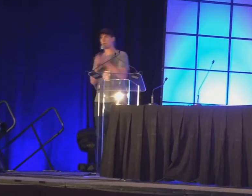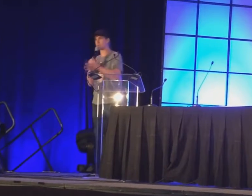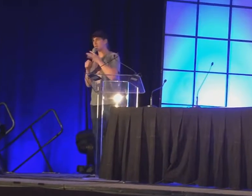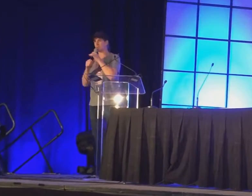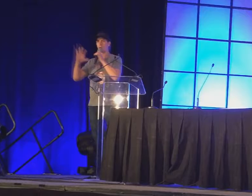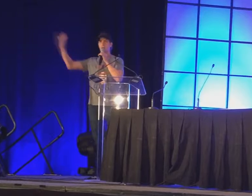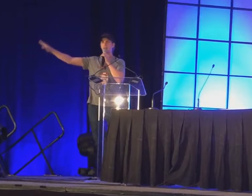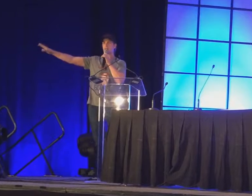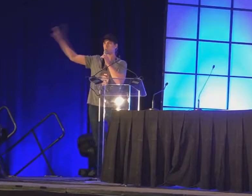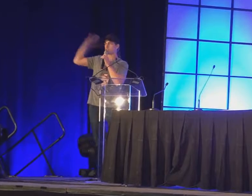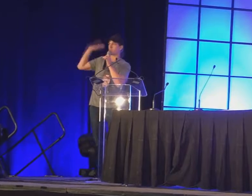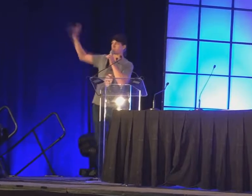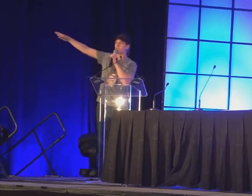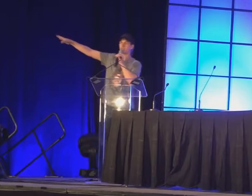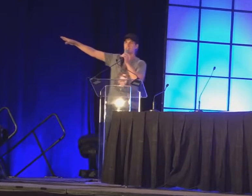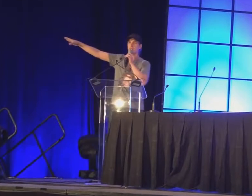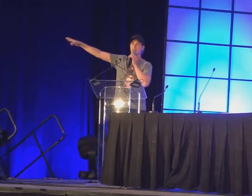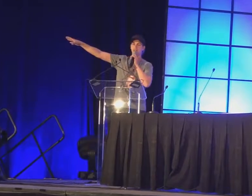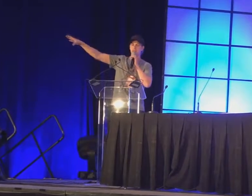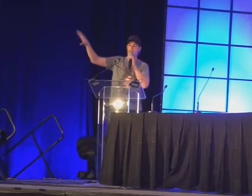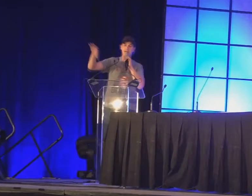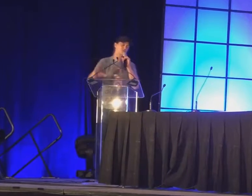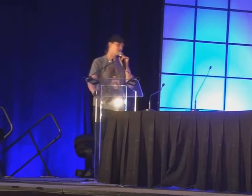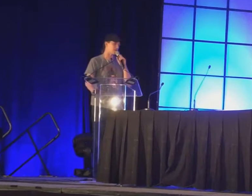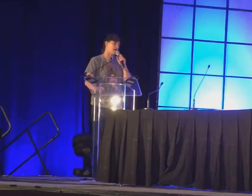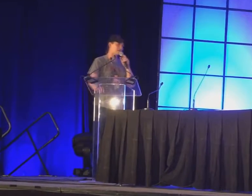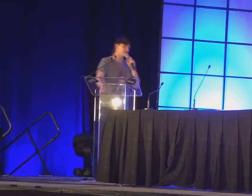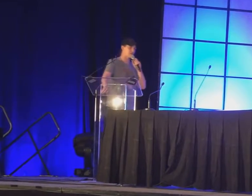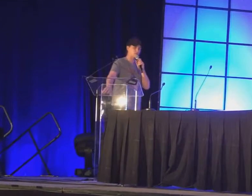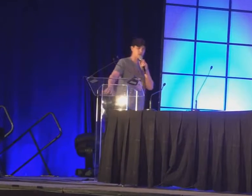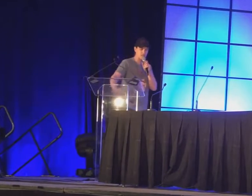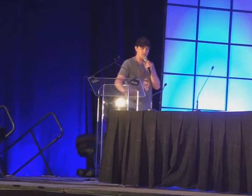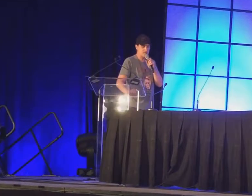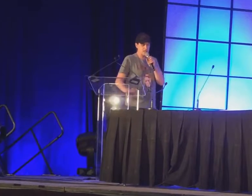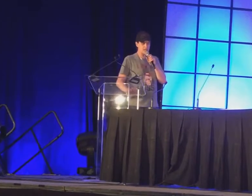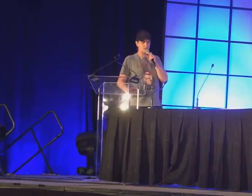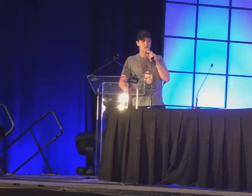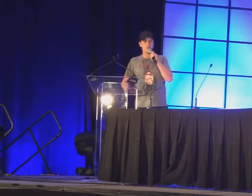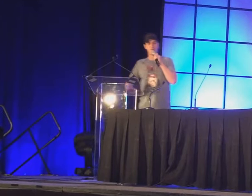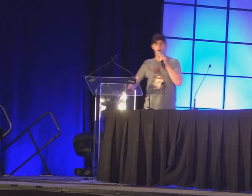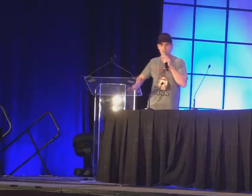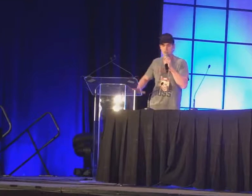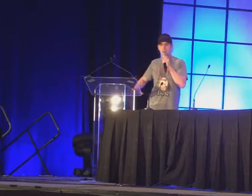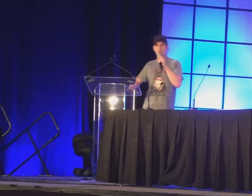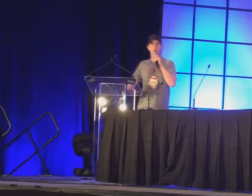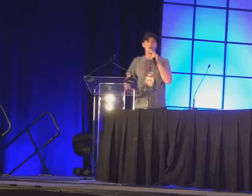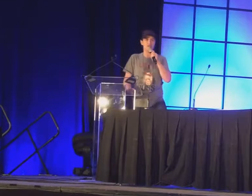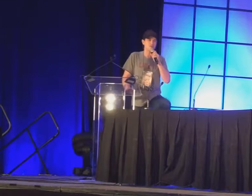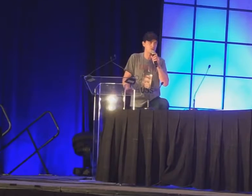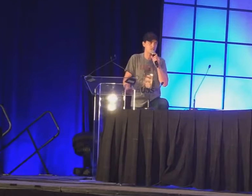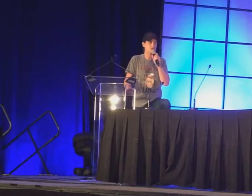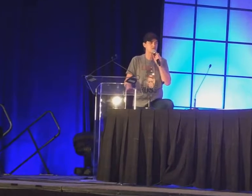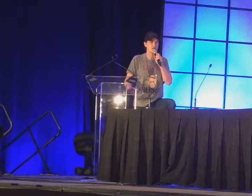leave January 10th to go to London, and we're shooting 3 weeks in London, and that's been a blast. I mean, it's been, it's something I've wanted to do for